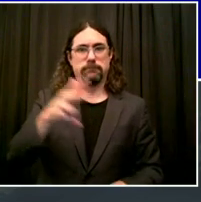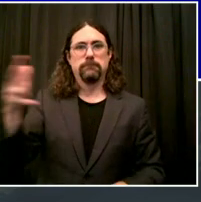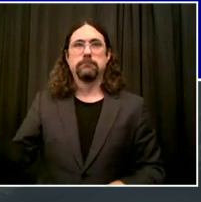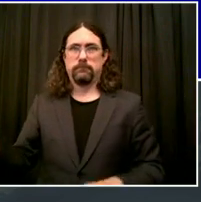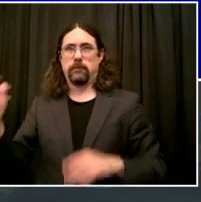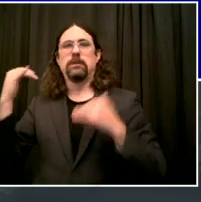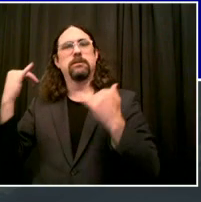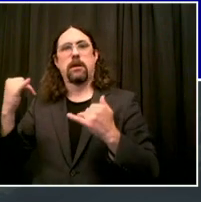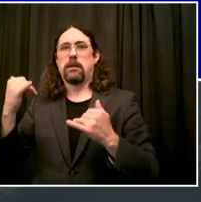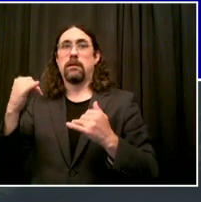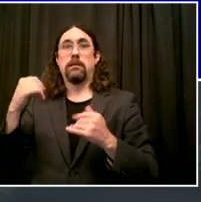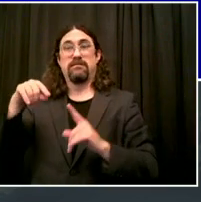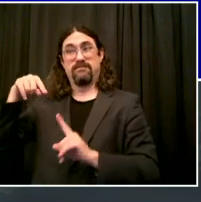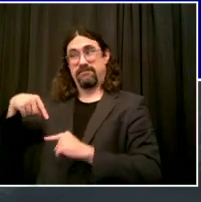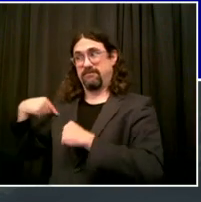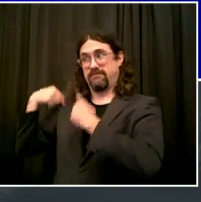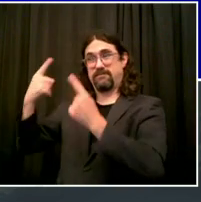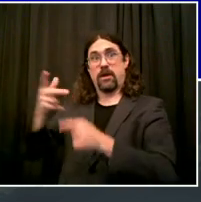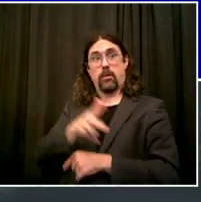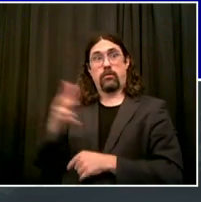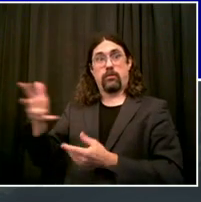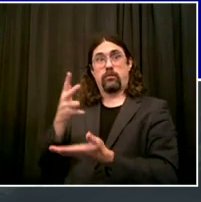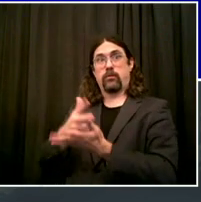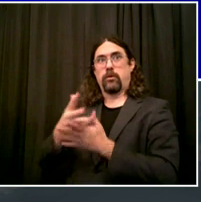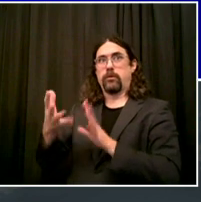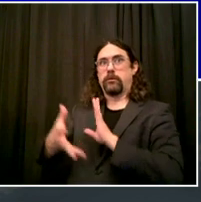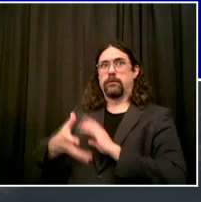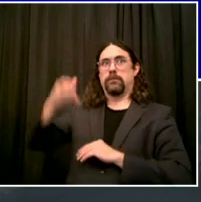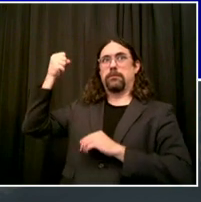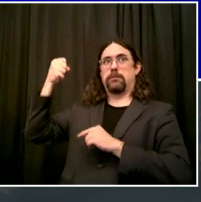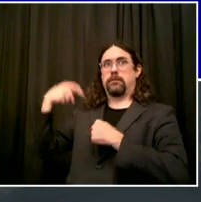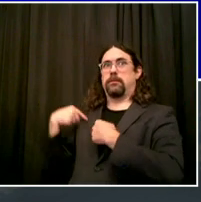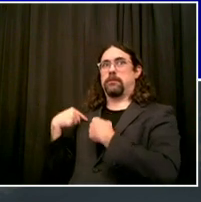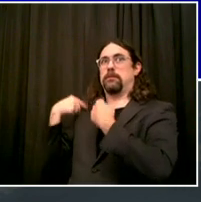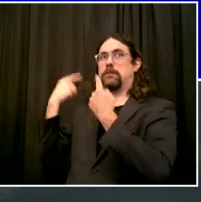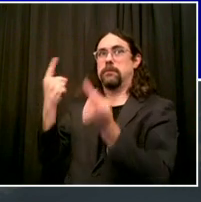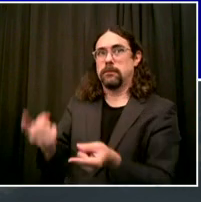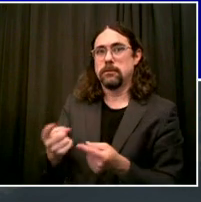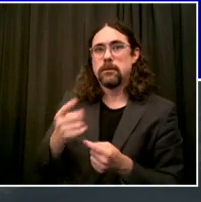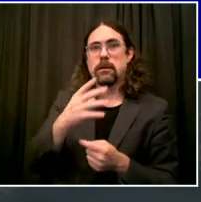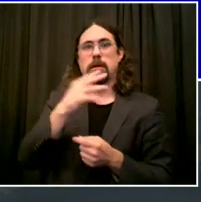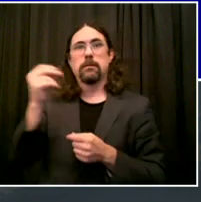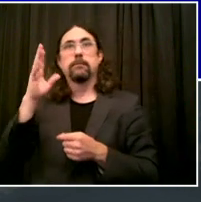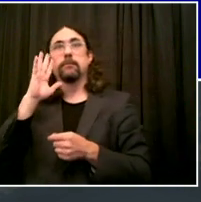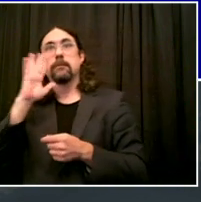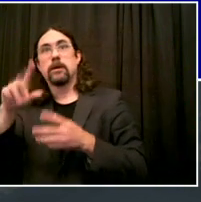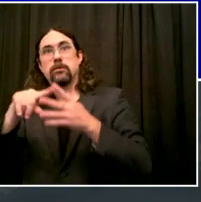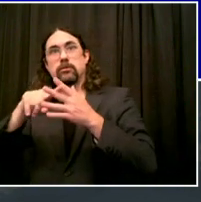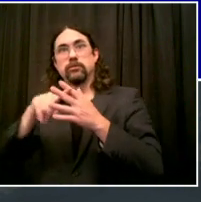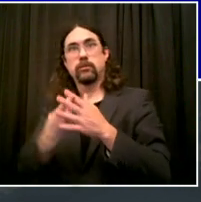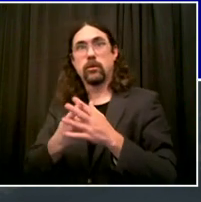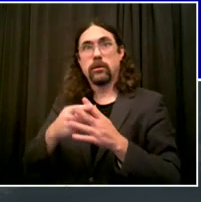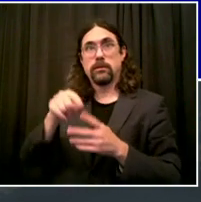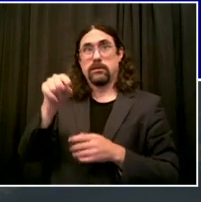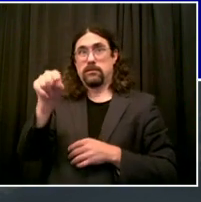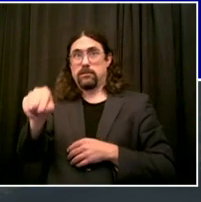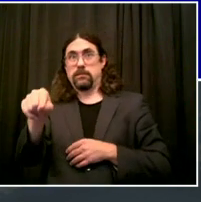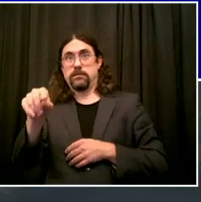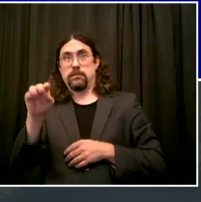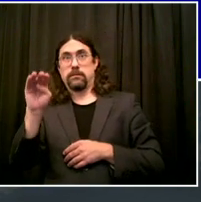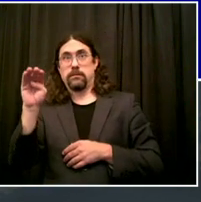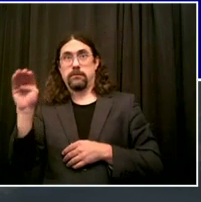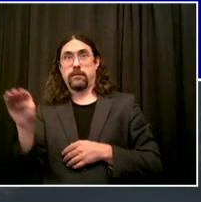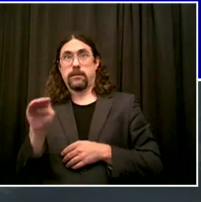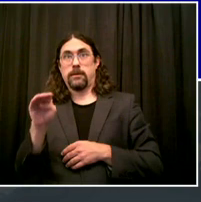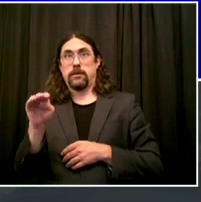back for 1 week, starting on Monday, June 29th. We got some cleaning up to do. We want to reset the equation.